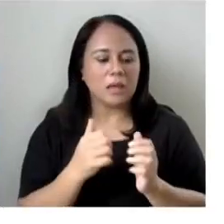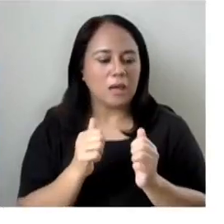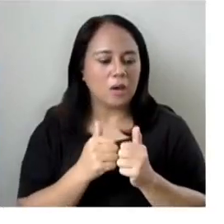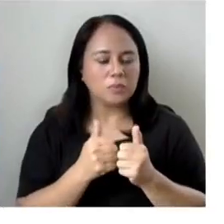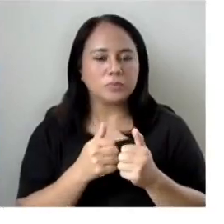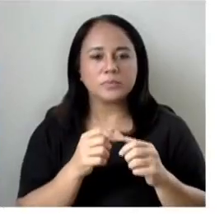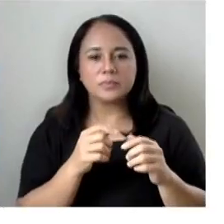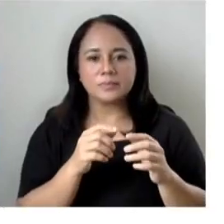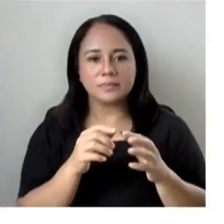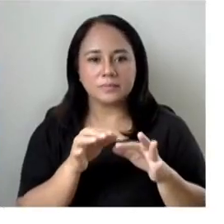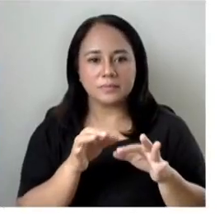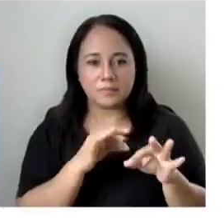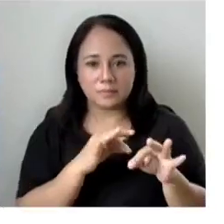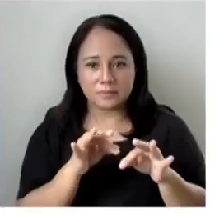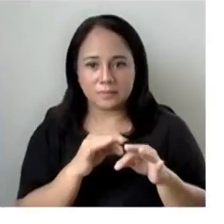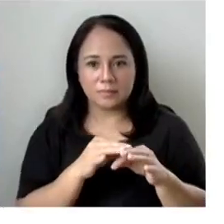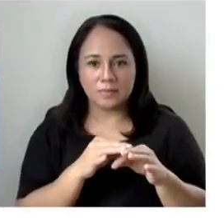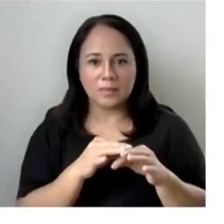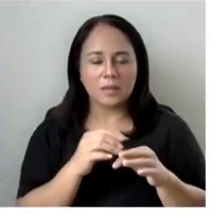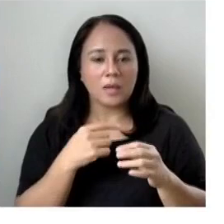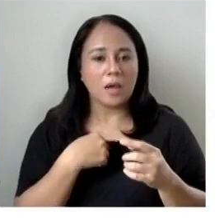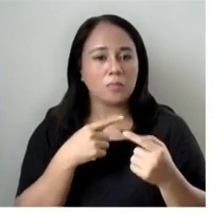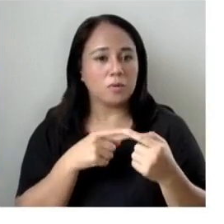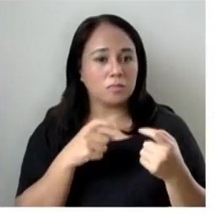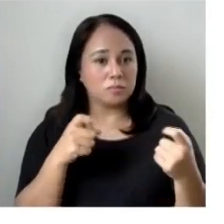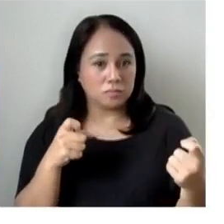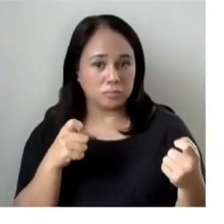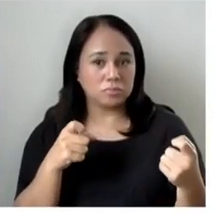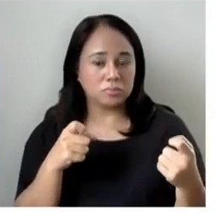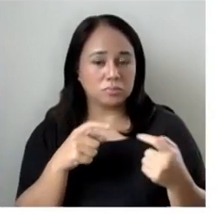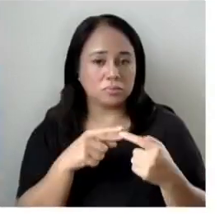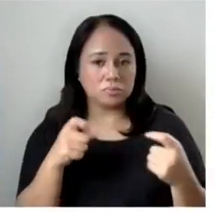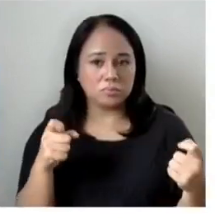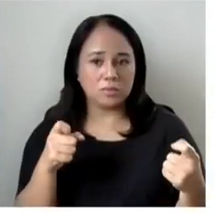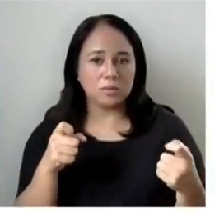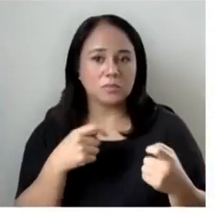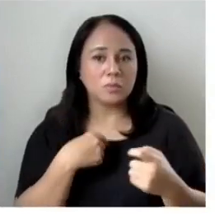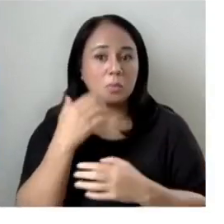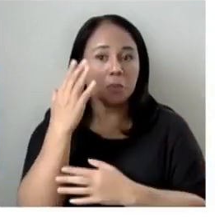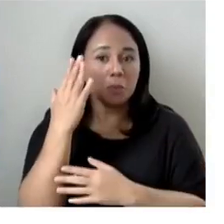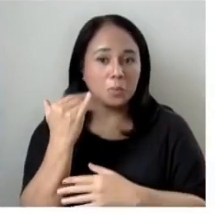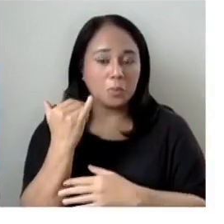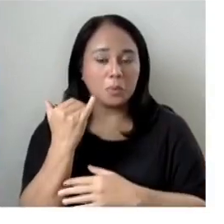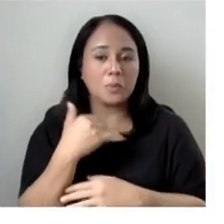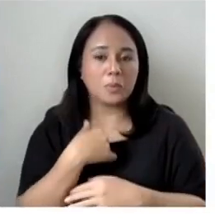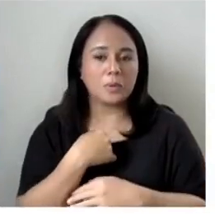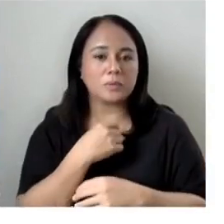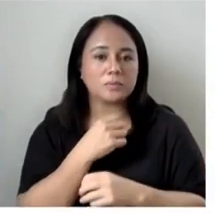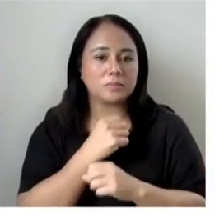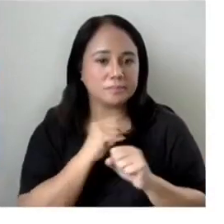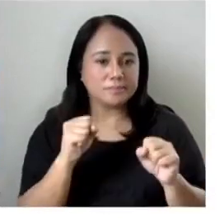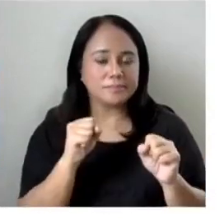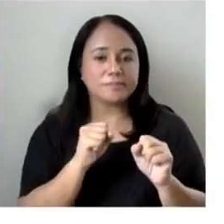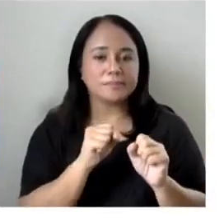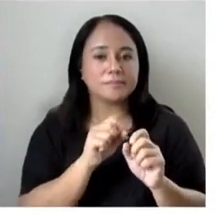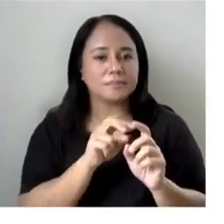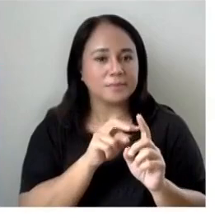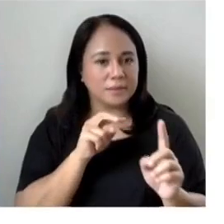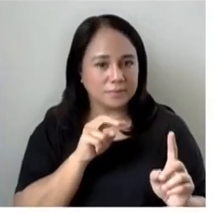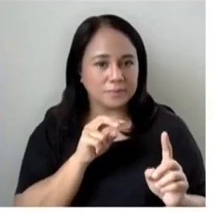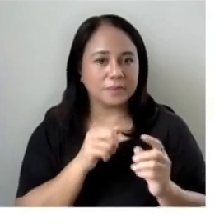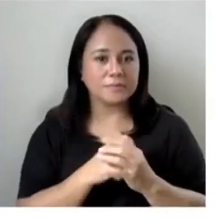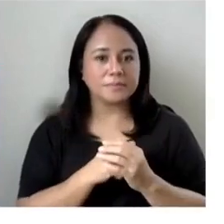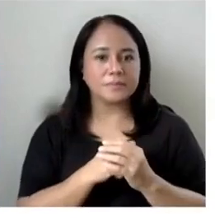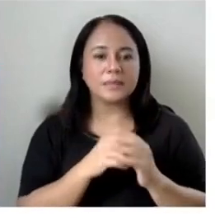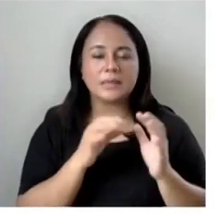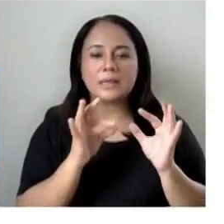them? Carmina, our opposition to it, no, is because of the security aspect. If there